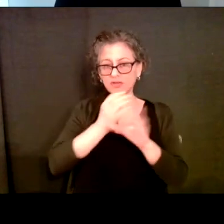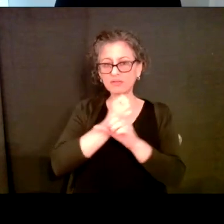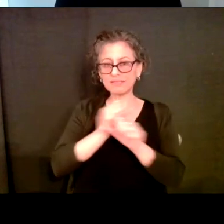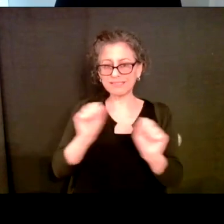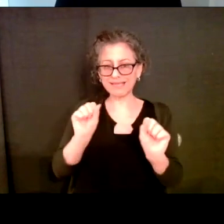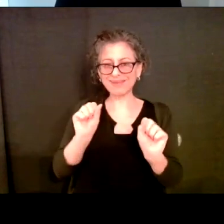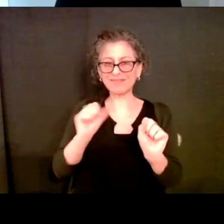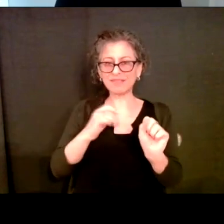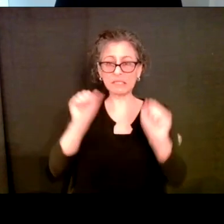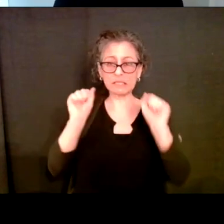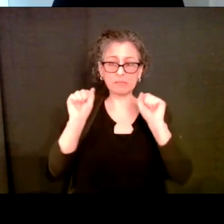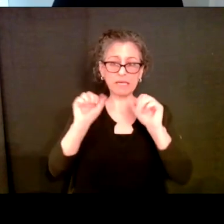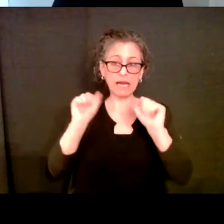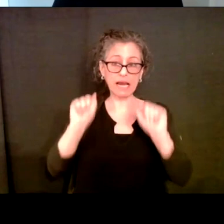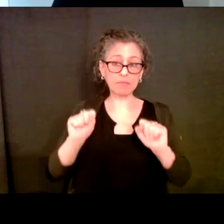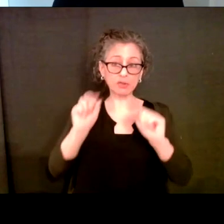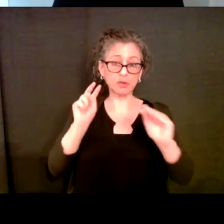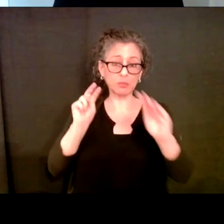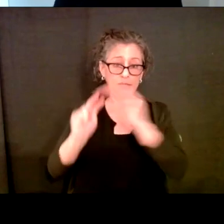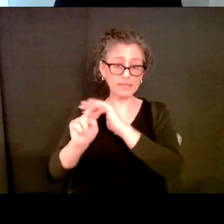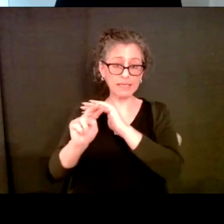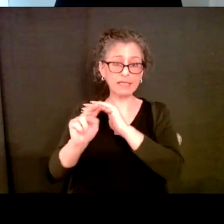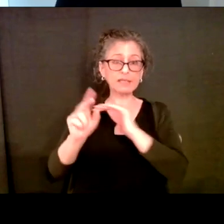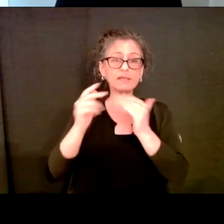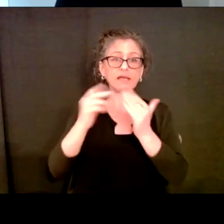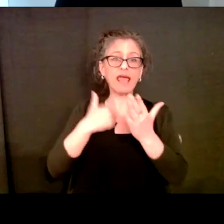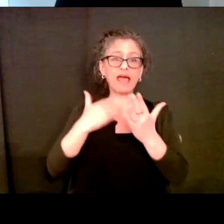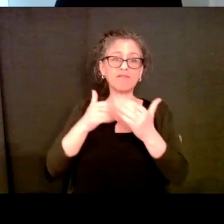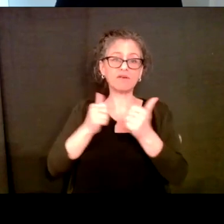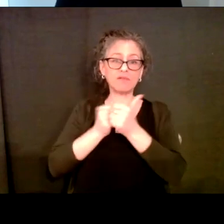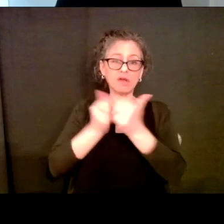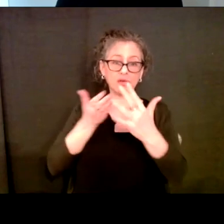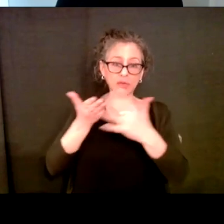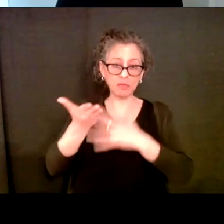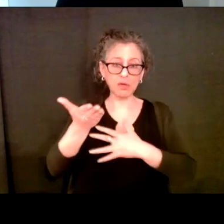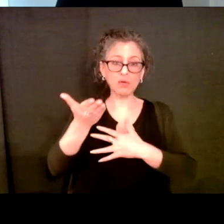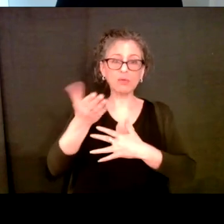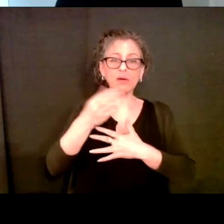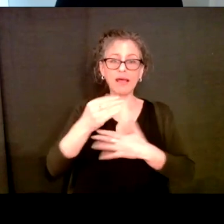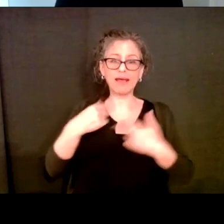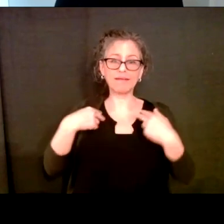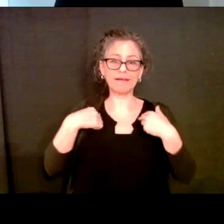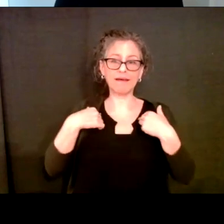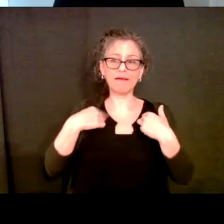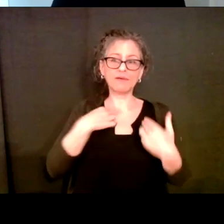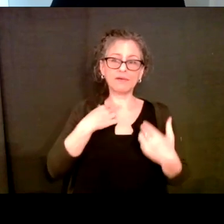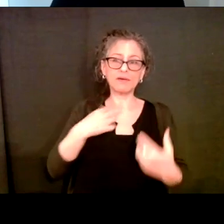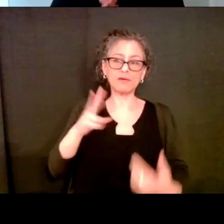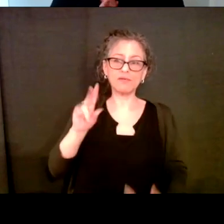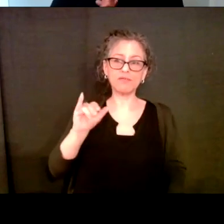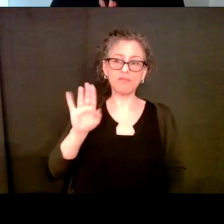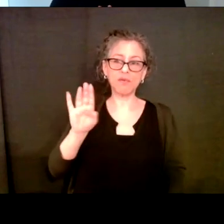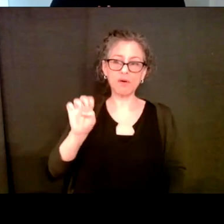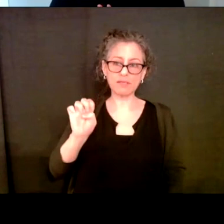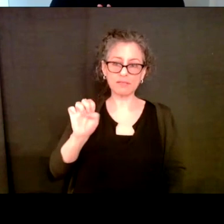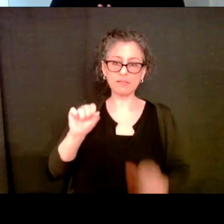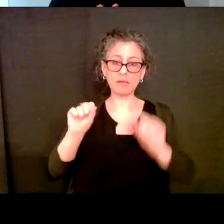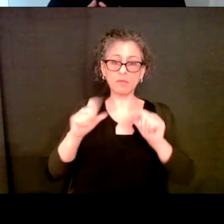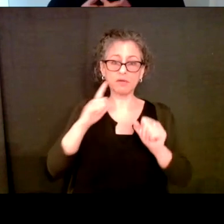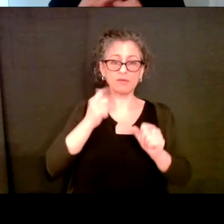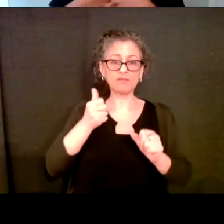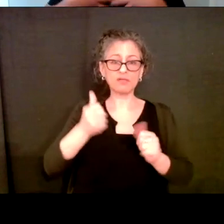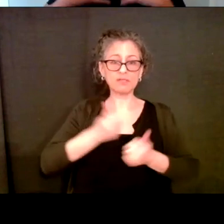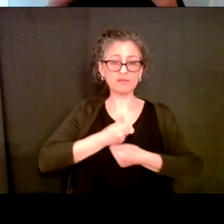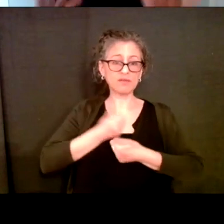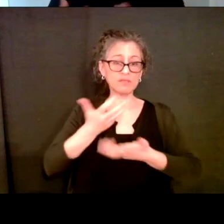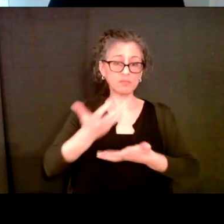of predictability, having some of that follow through, and having a voice, ability for self-expression.